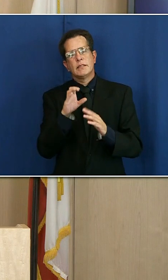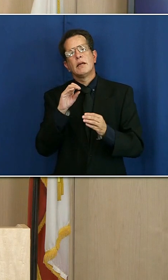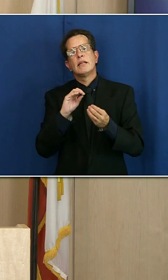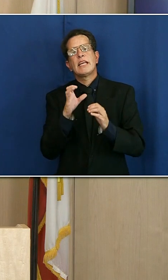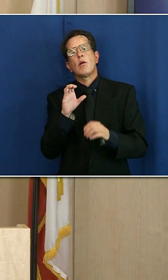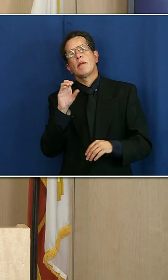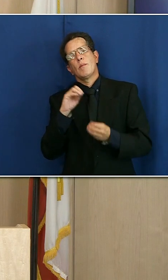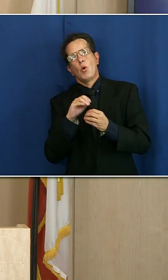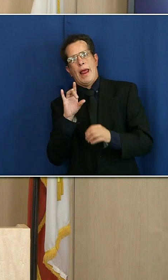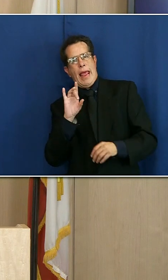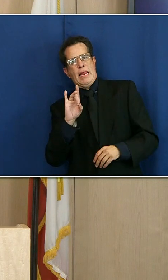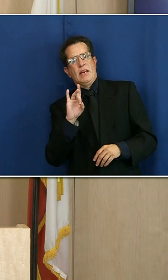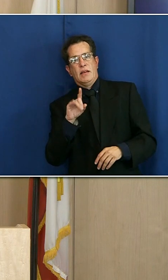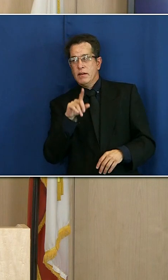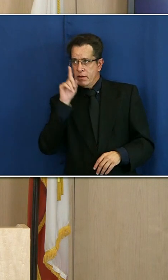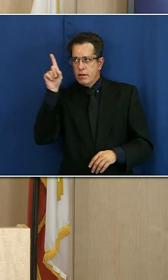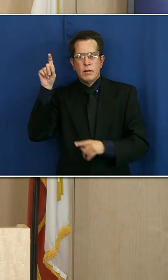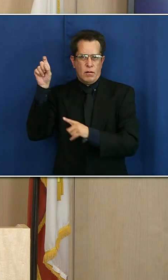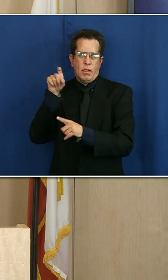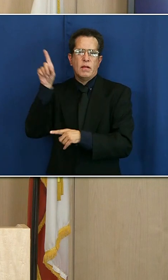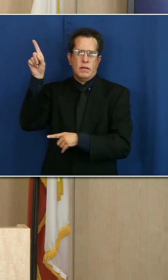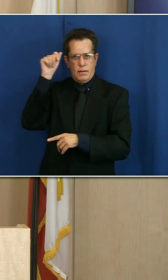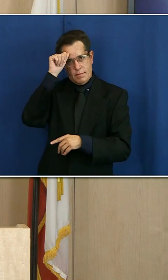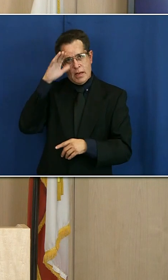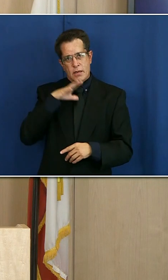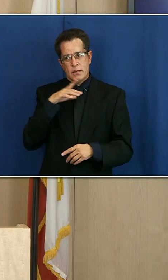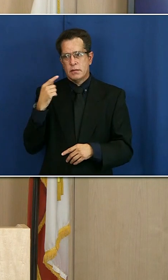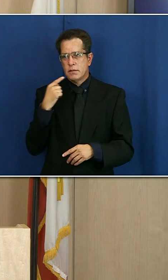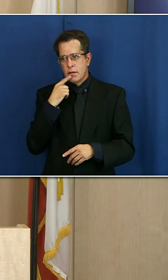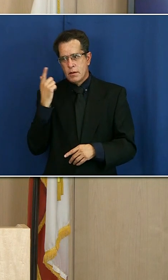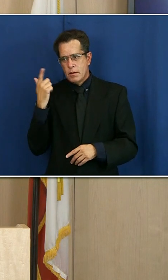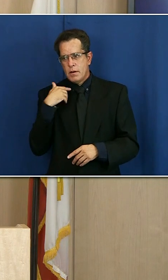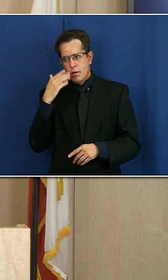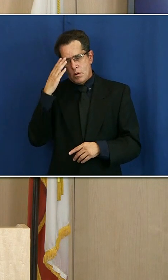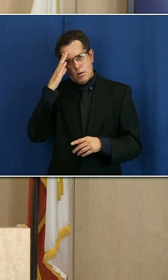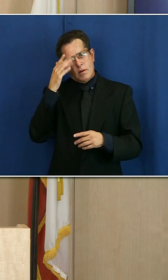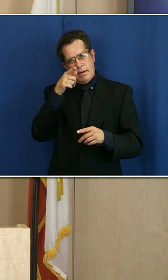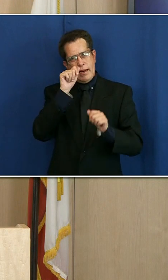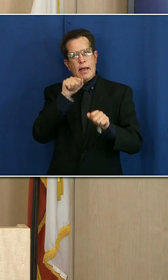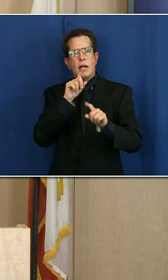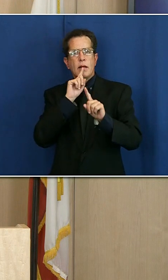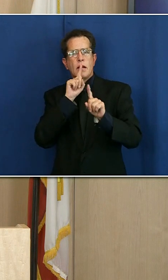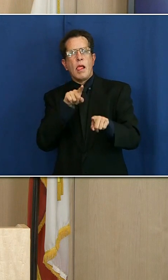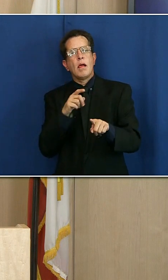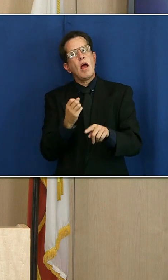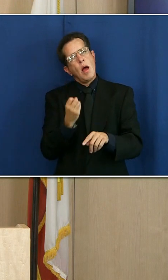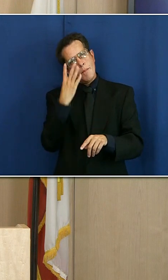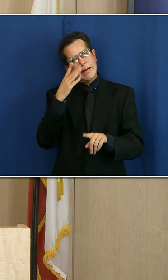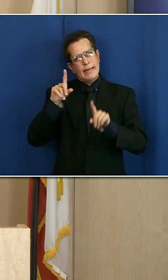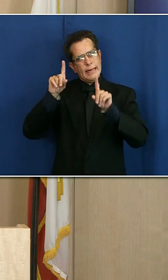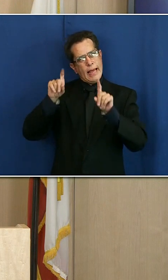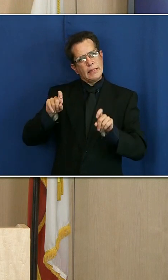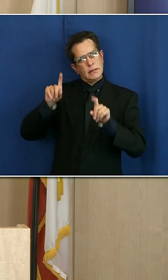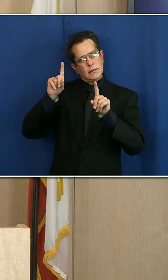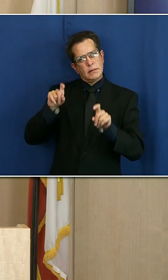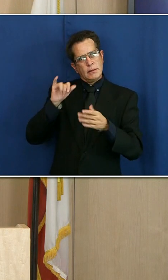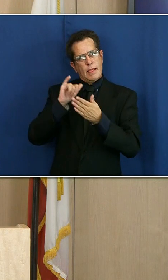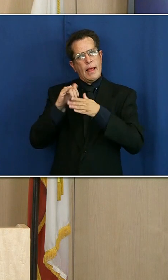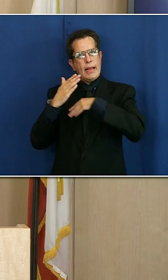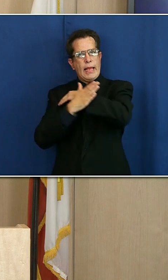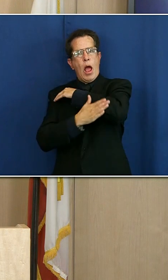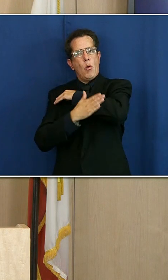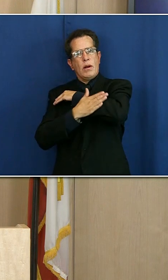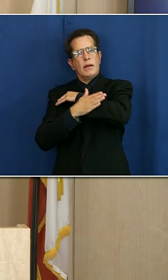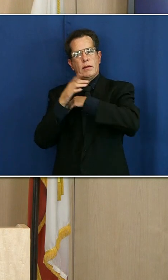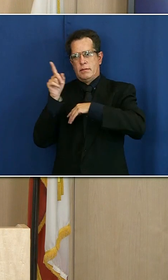Thank you. I think you touched on most of this already, but I just want to know if you can quantify approximately how many tests the county believes that are not being